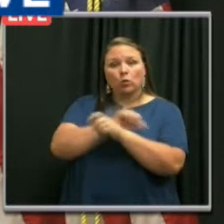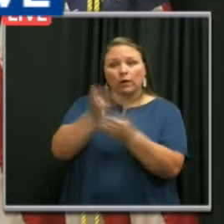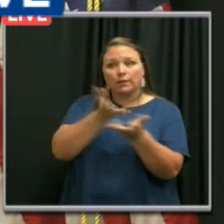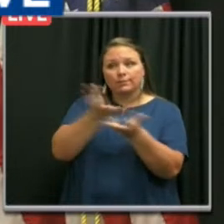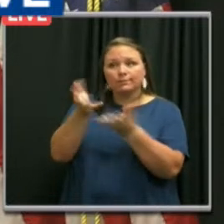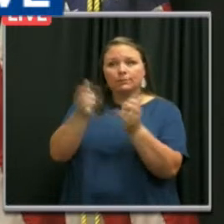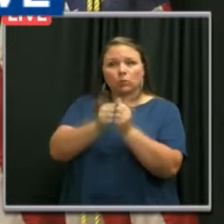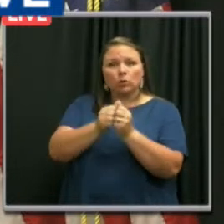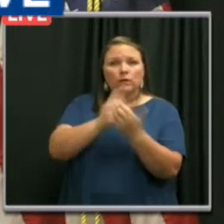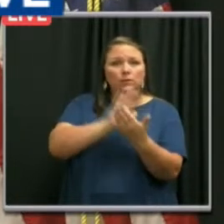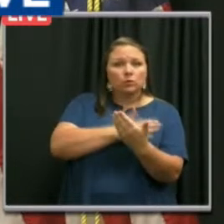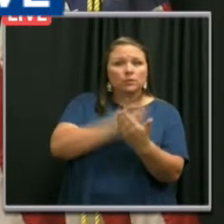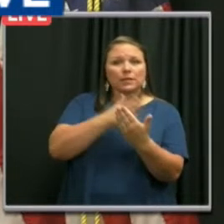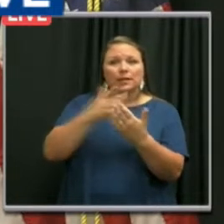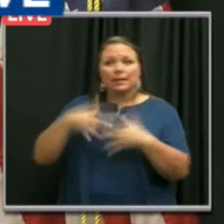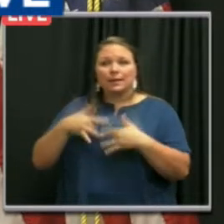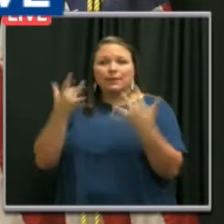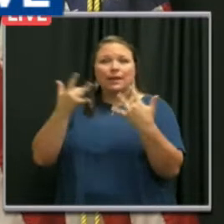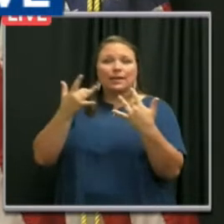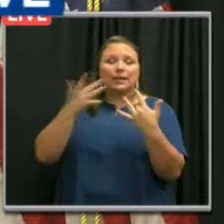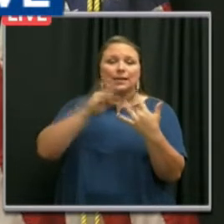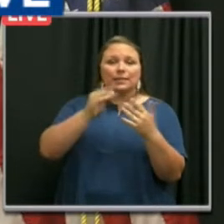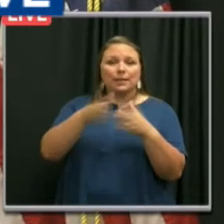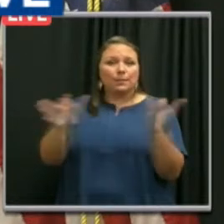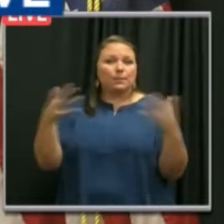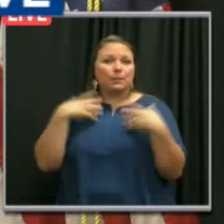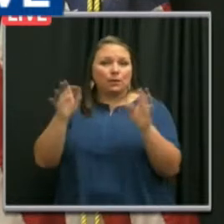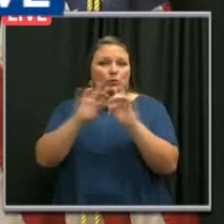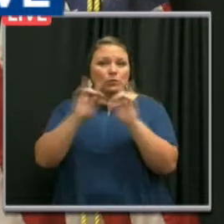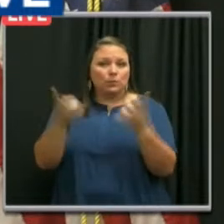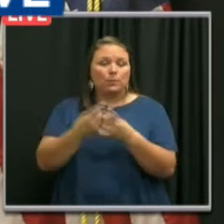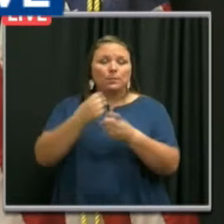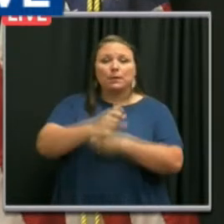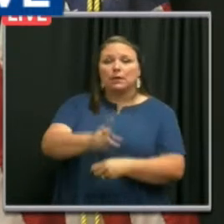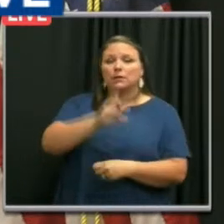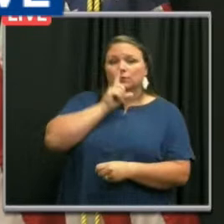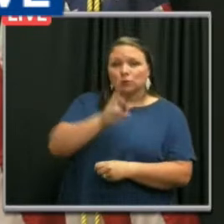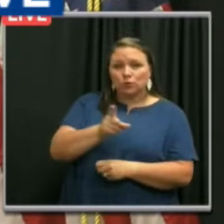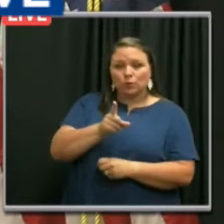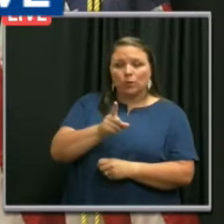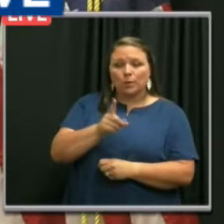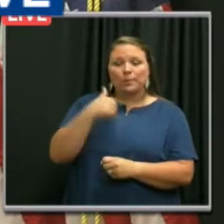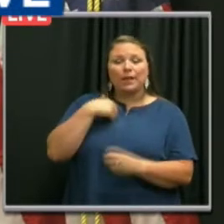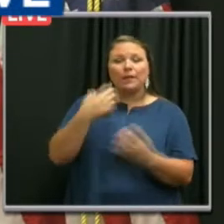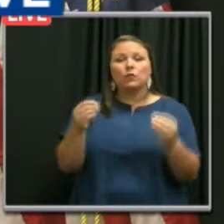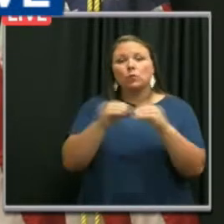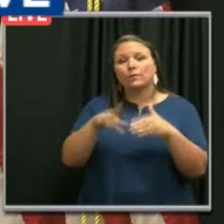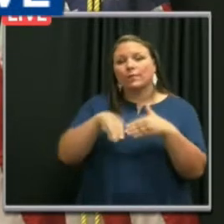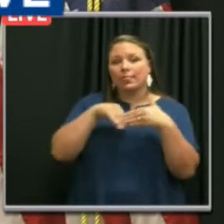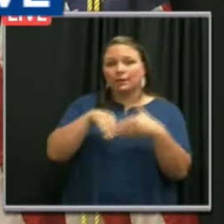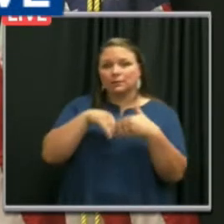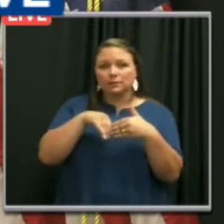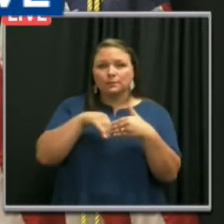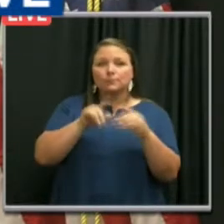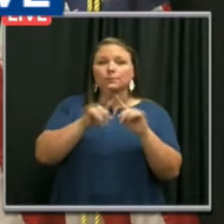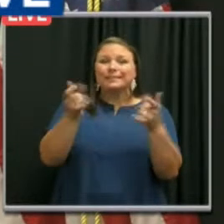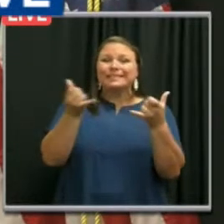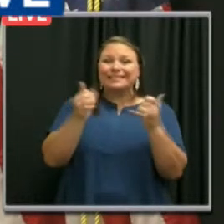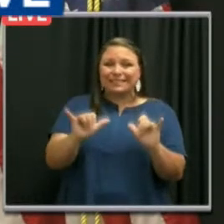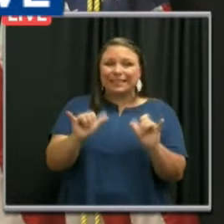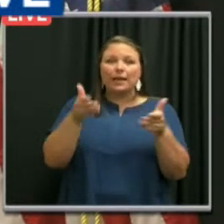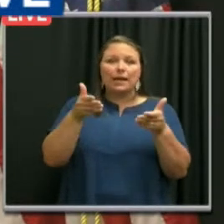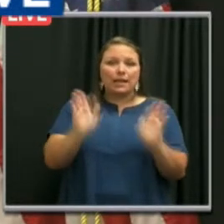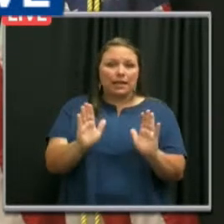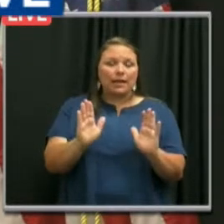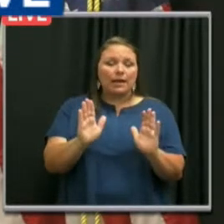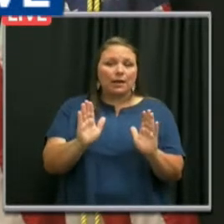musicians, event spaces, and the public health department to where it is more flexible, but still